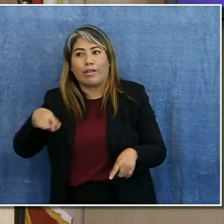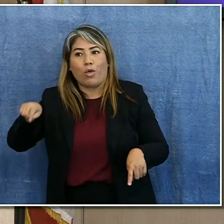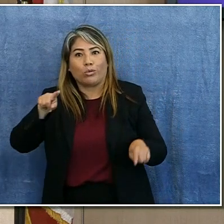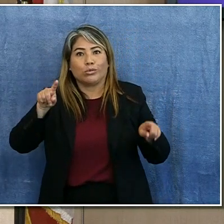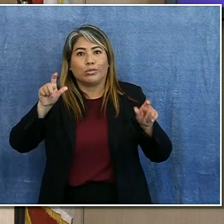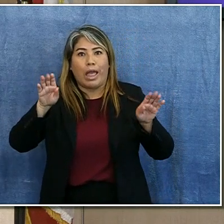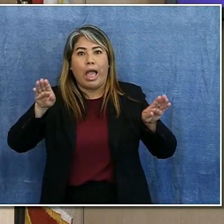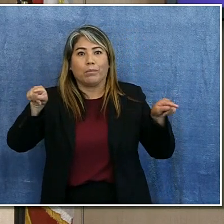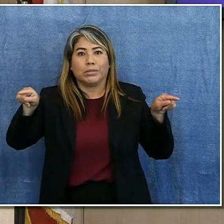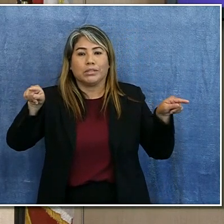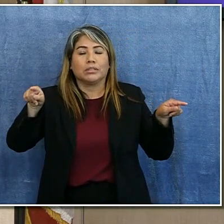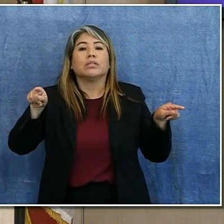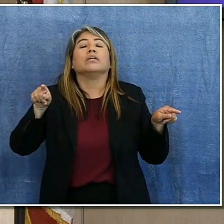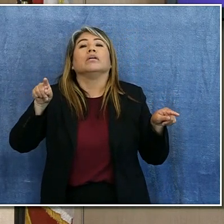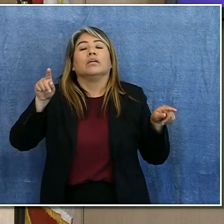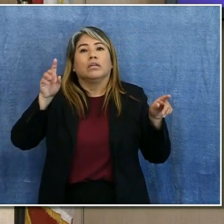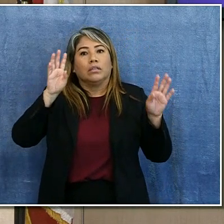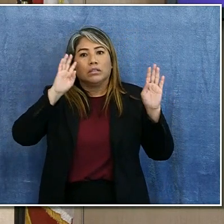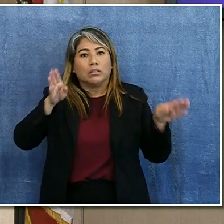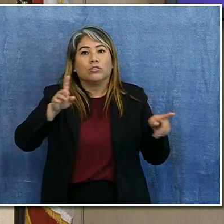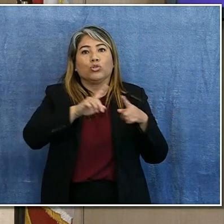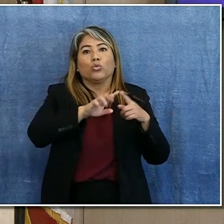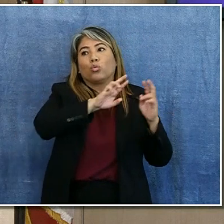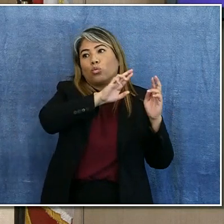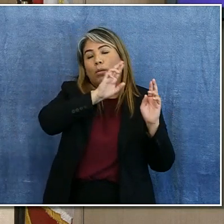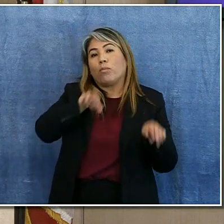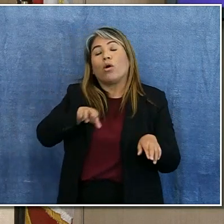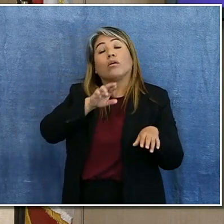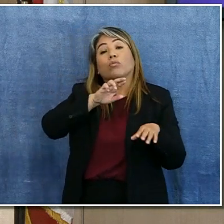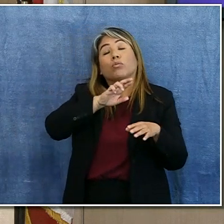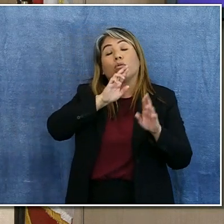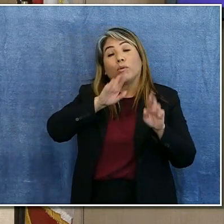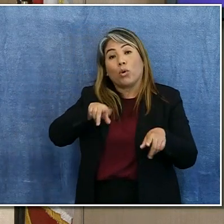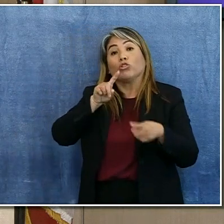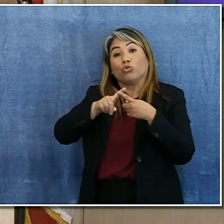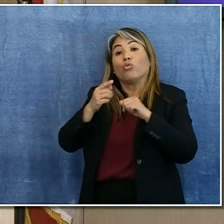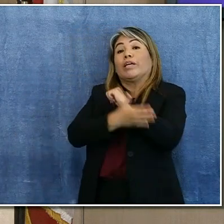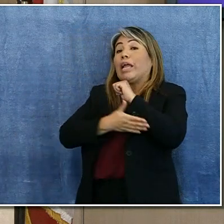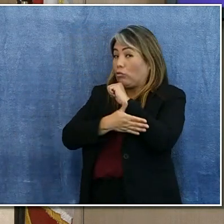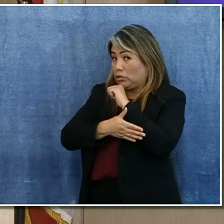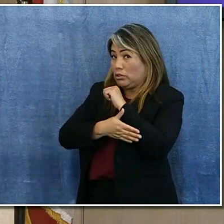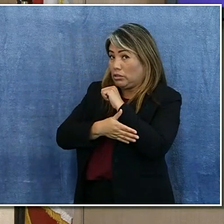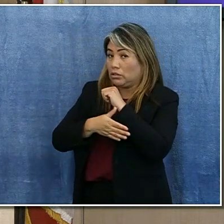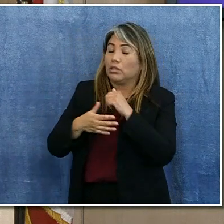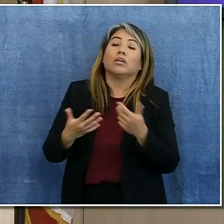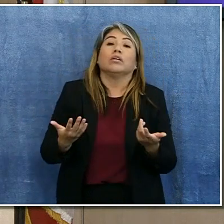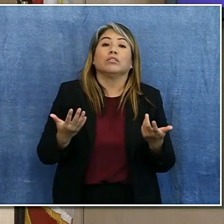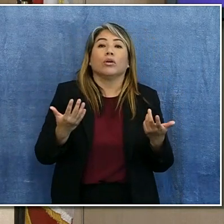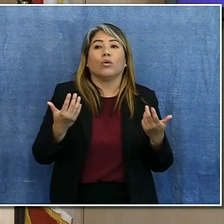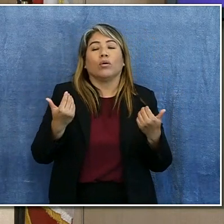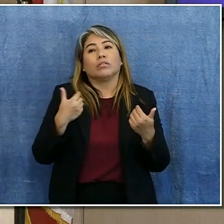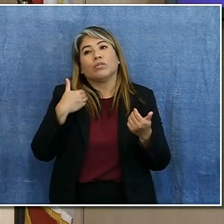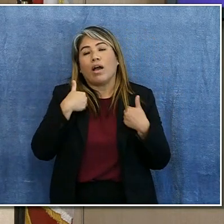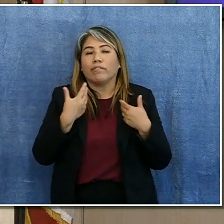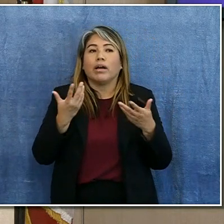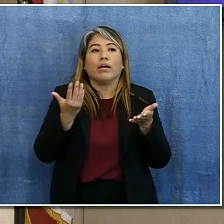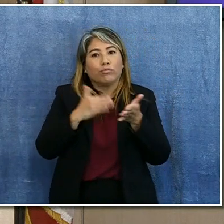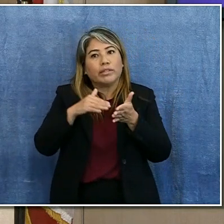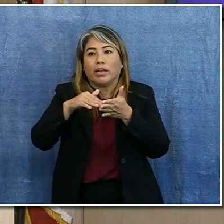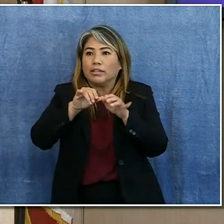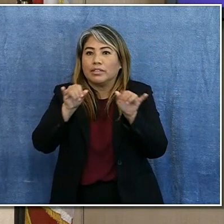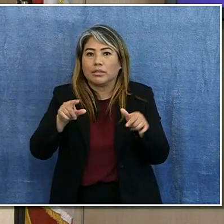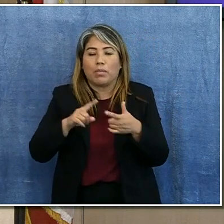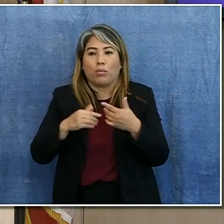to now directly report information to the counties. So to have a redundant system so that we can get